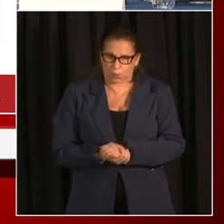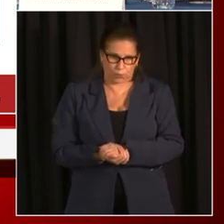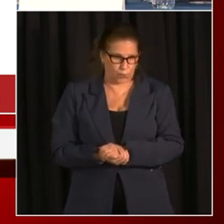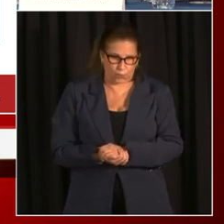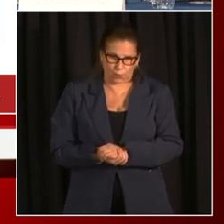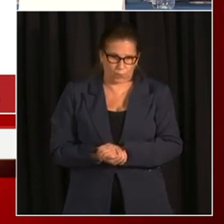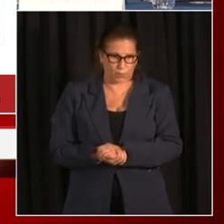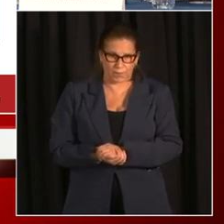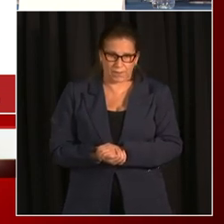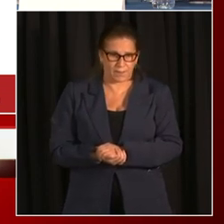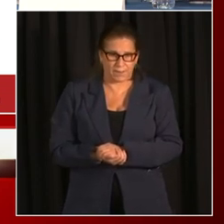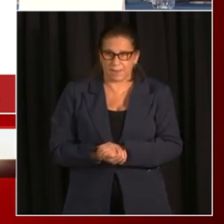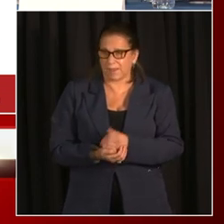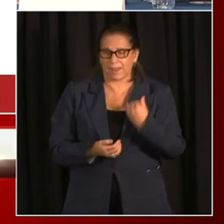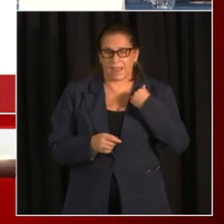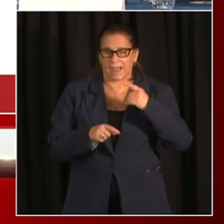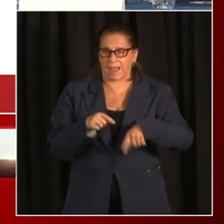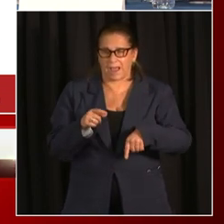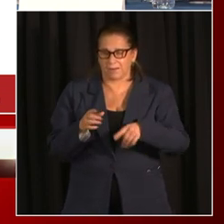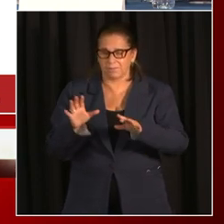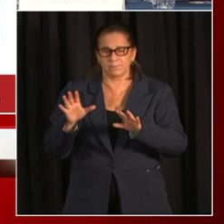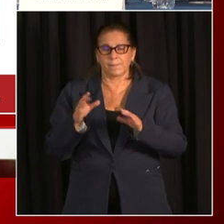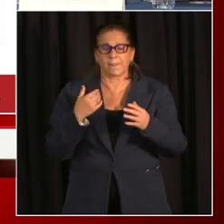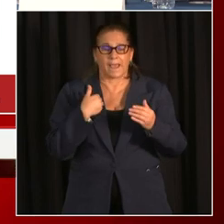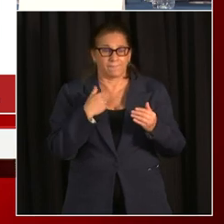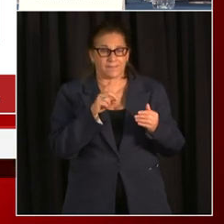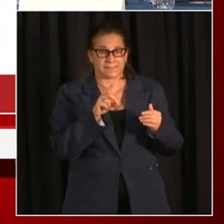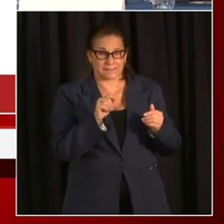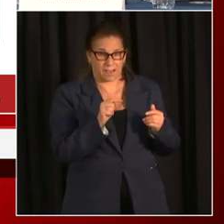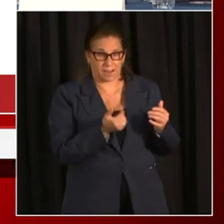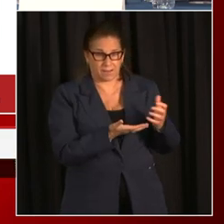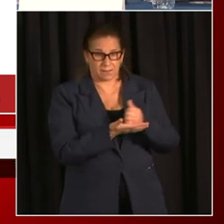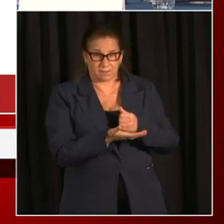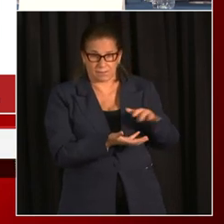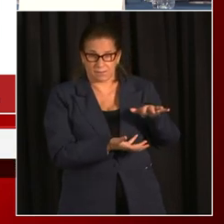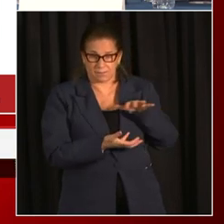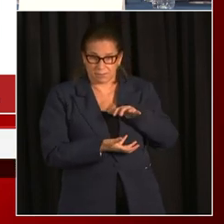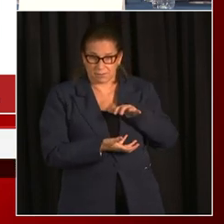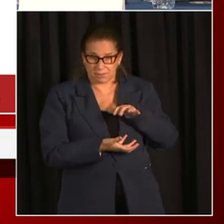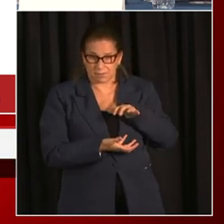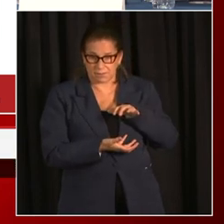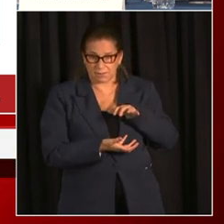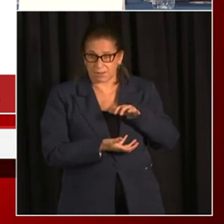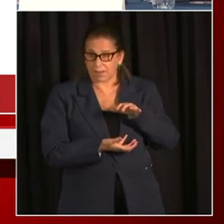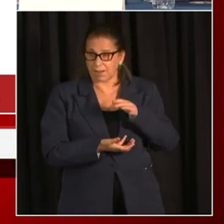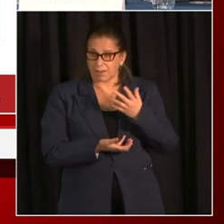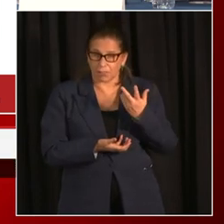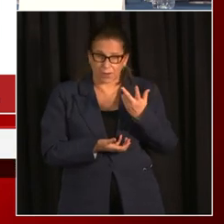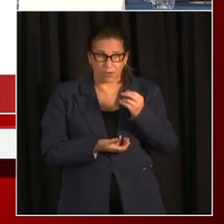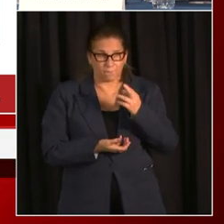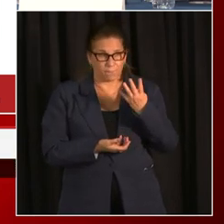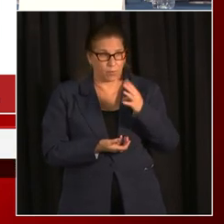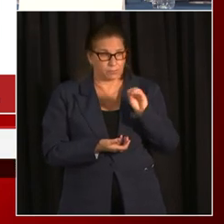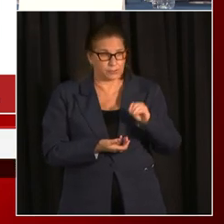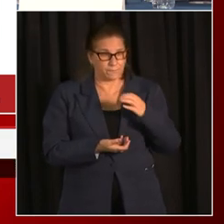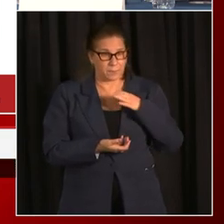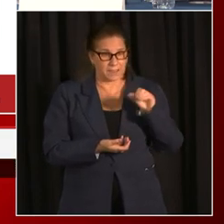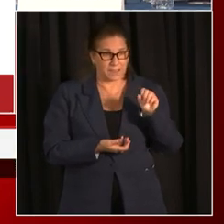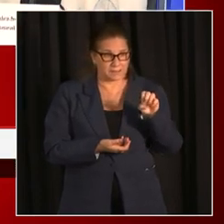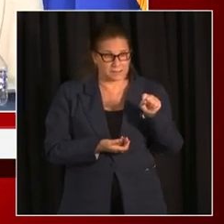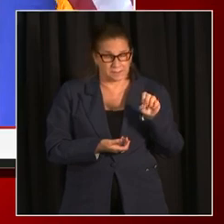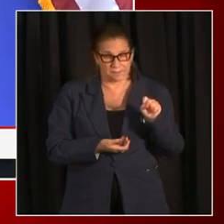can't make the data tell me to tell you that 30 to 40% of my cases are related to it. That's just not the